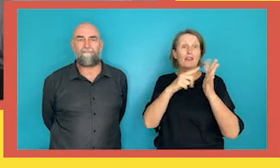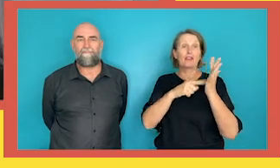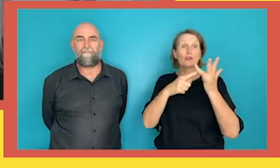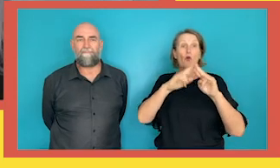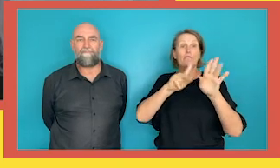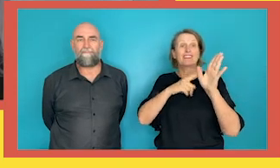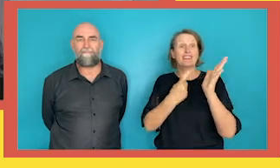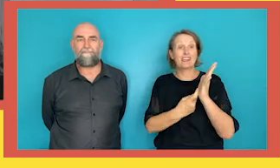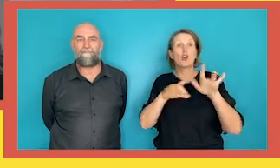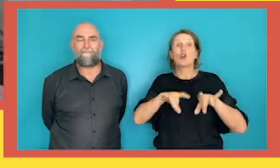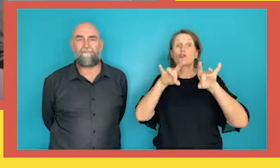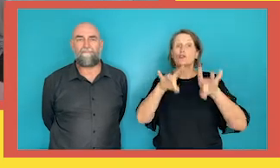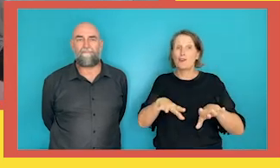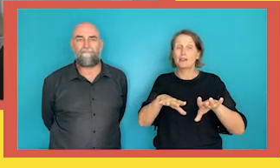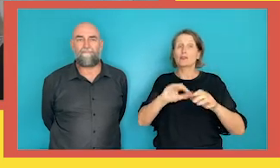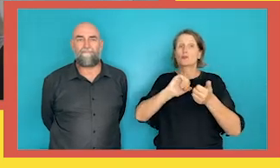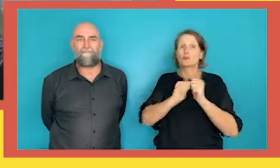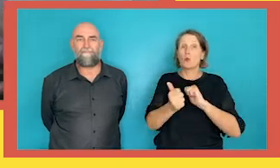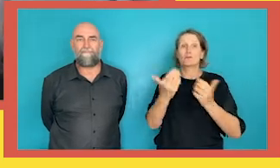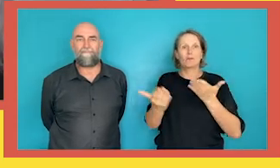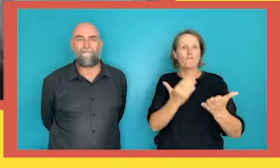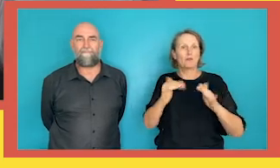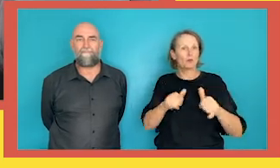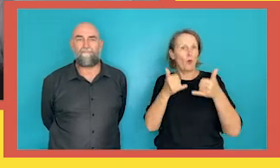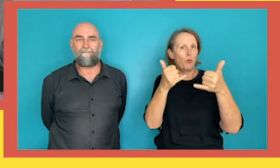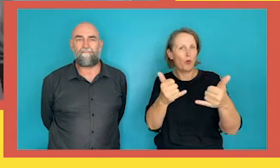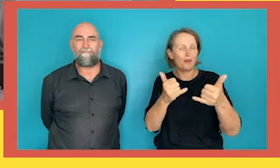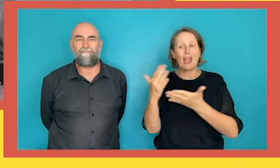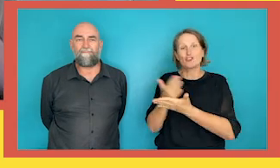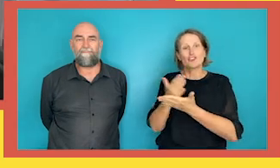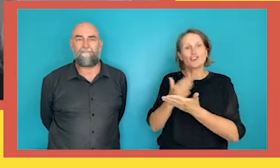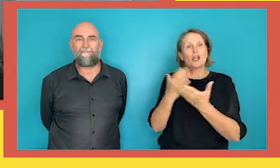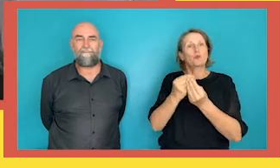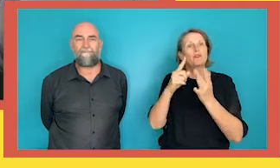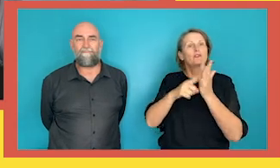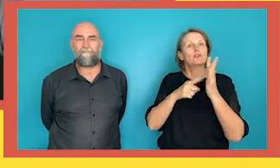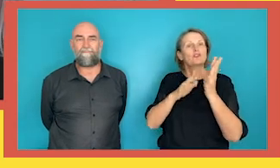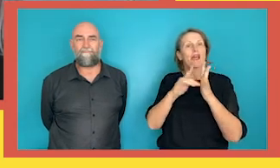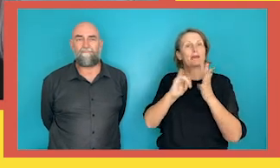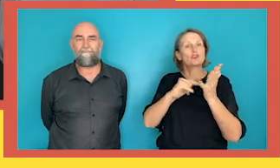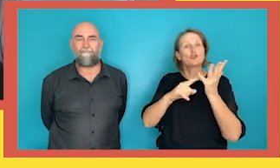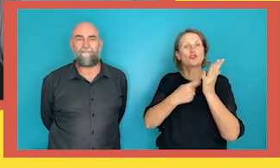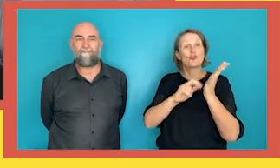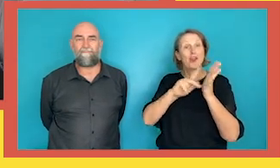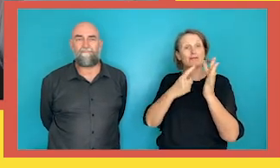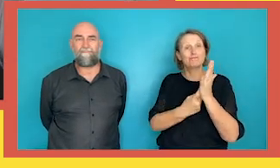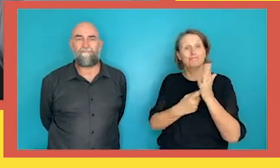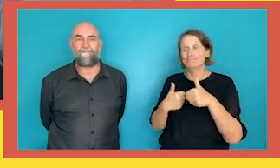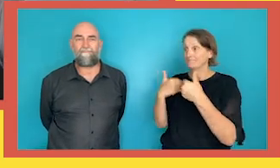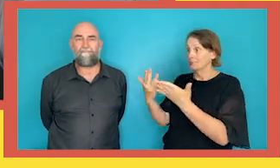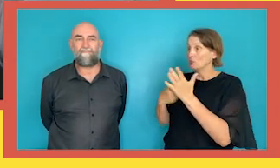Australian Sports Performance Award from the AIS and shared that with the amazing James Turner. Over to you,